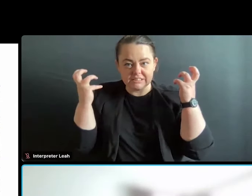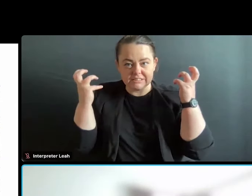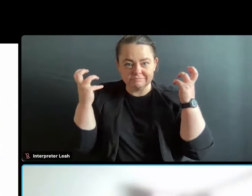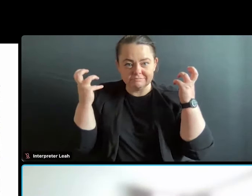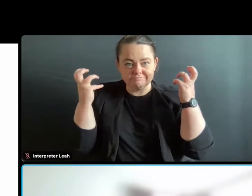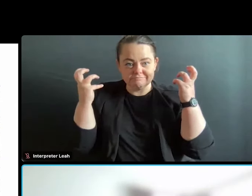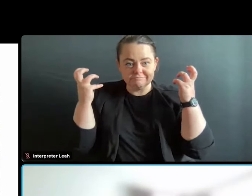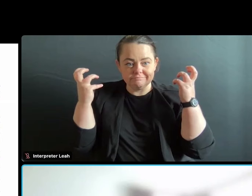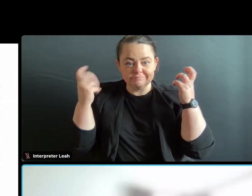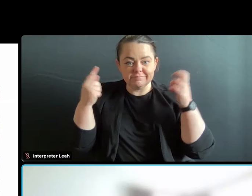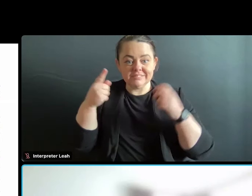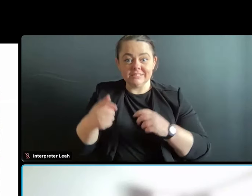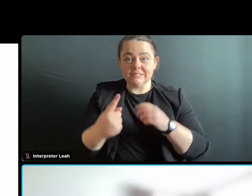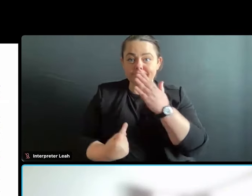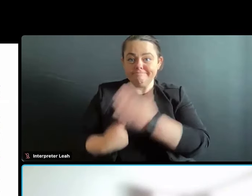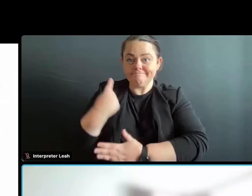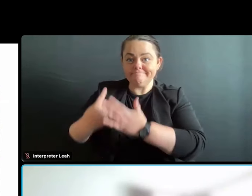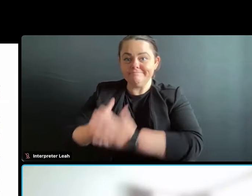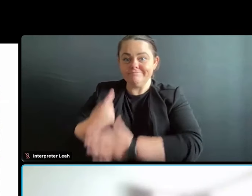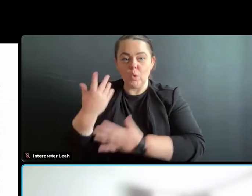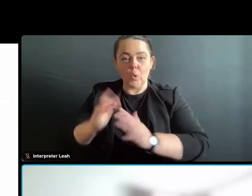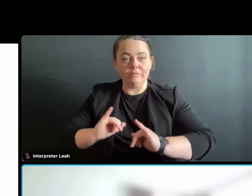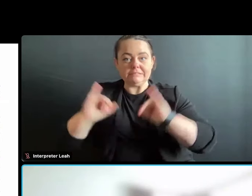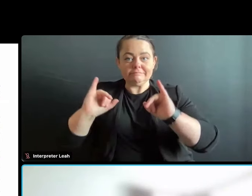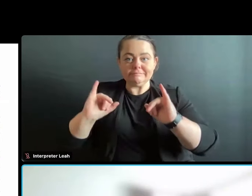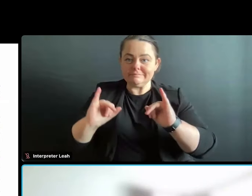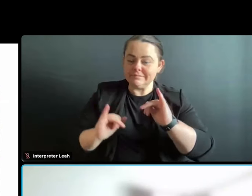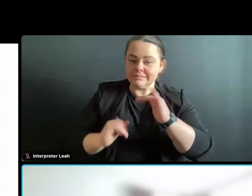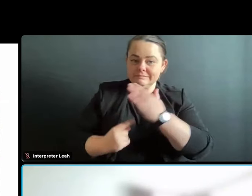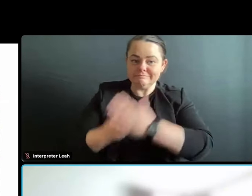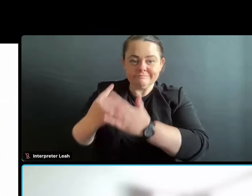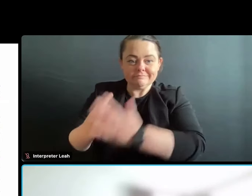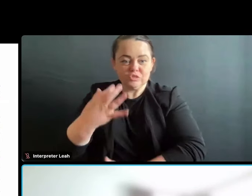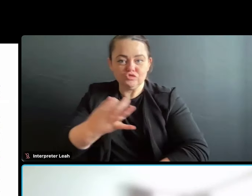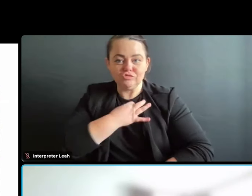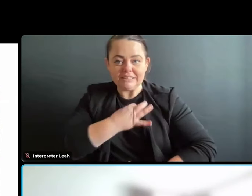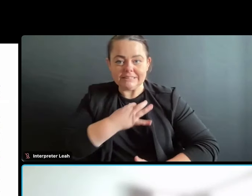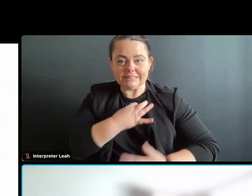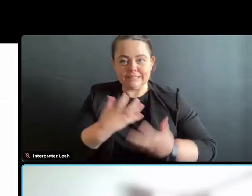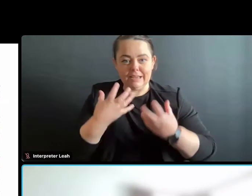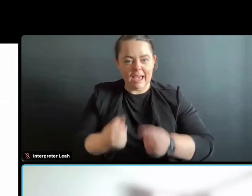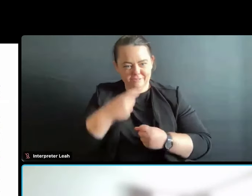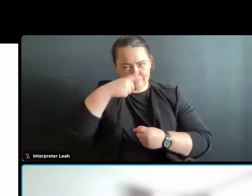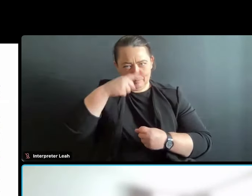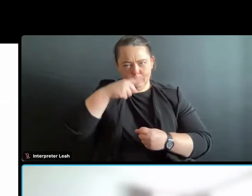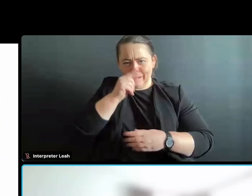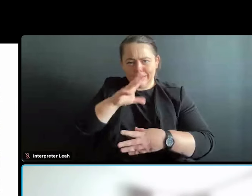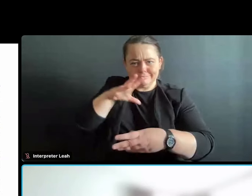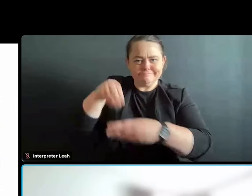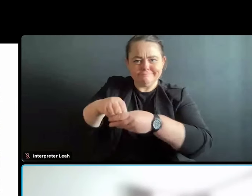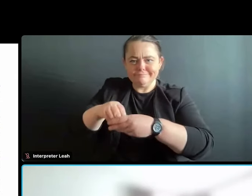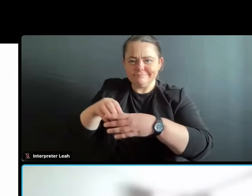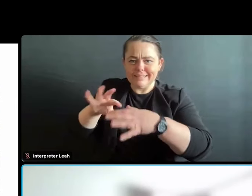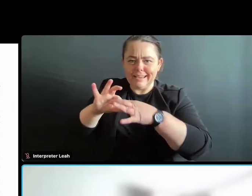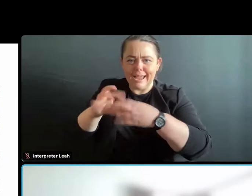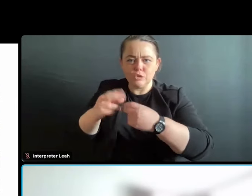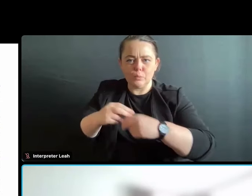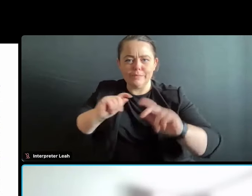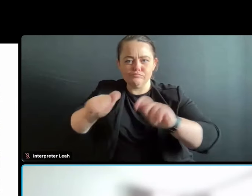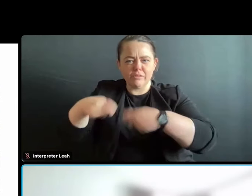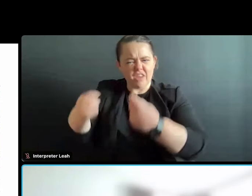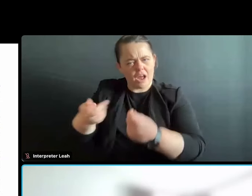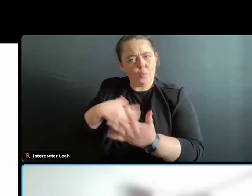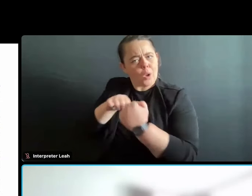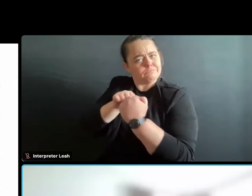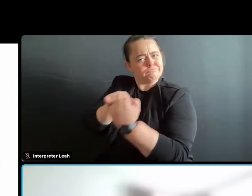identification of emerging risks enables the department to proactively engage with providers, and we like to work with them